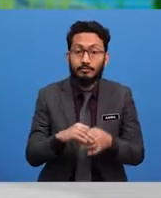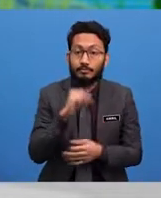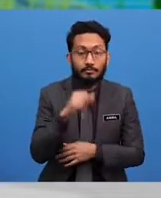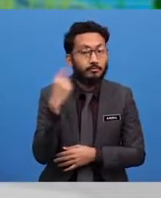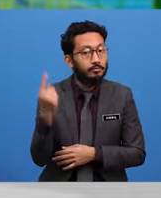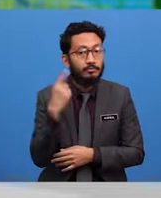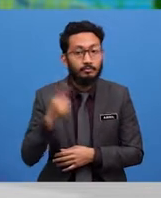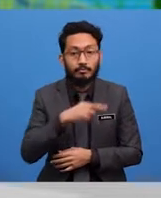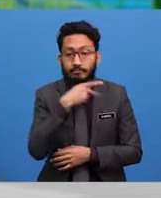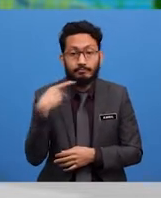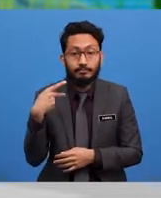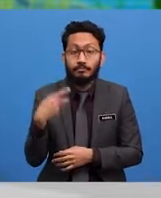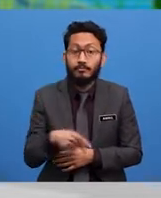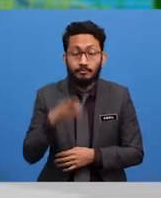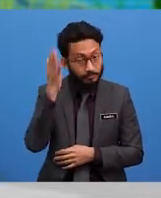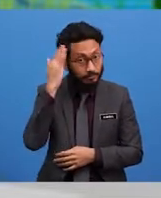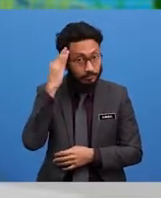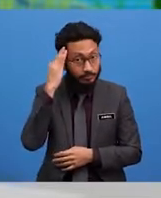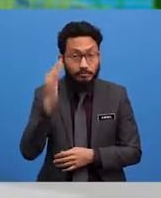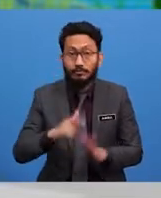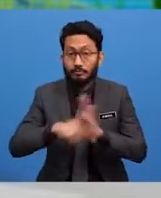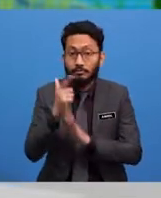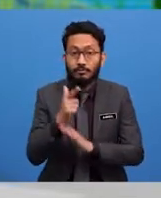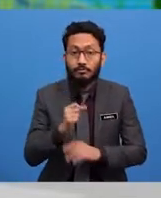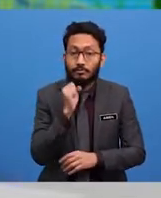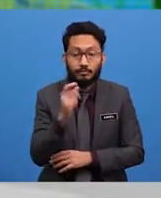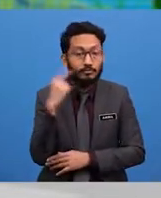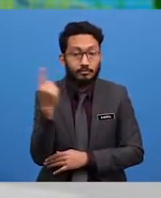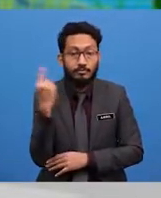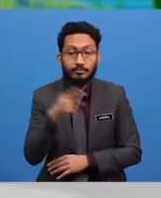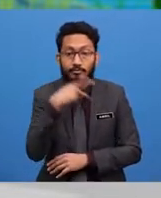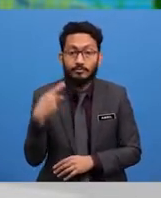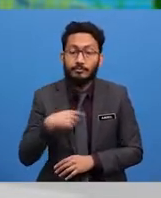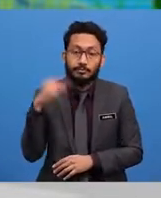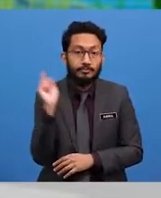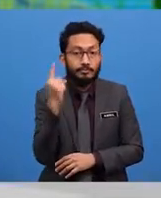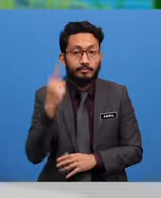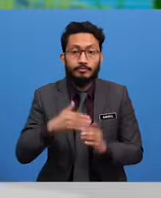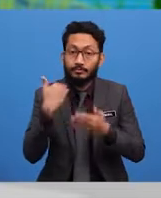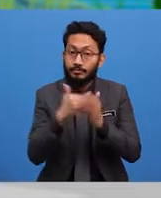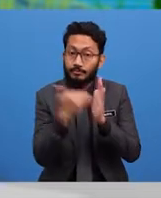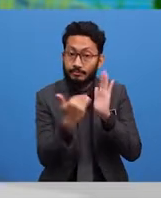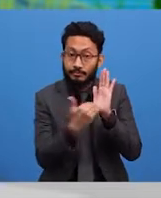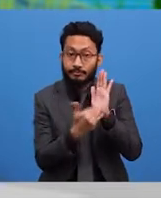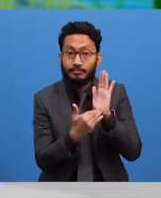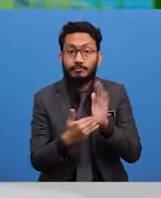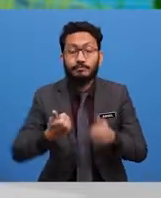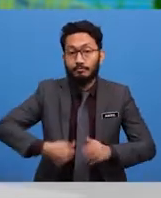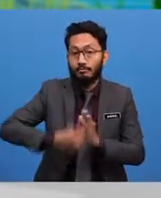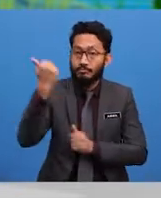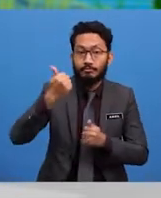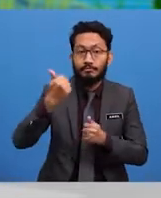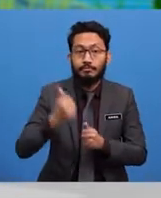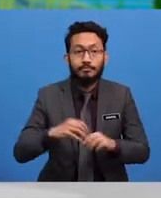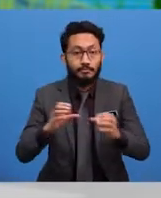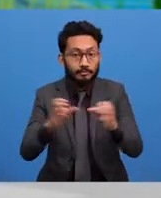that there are more irregular verbs out there, but I am only listing out the most common one for